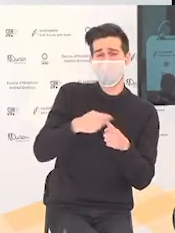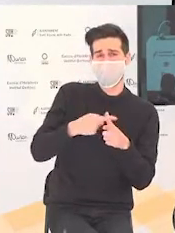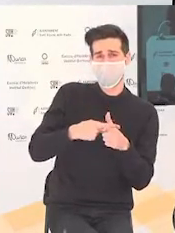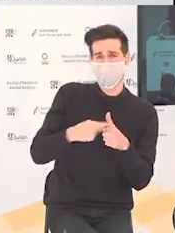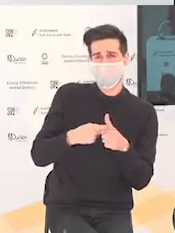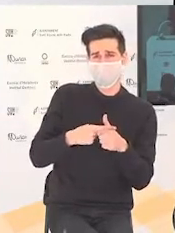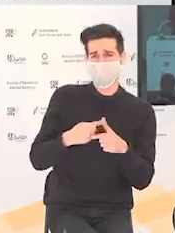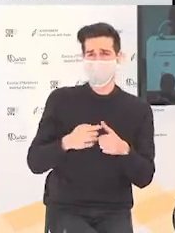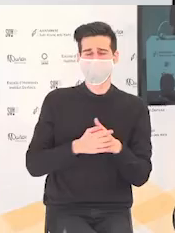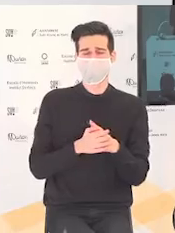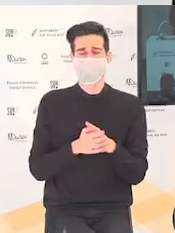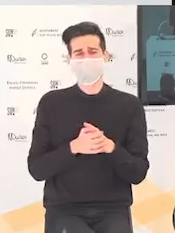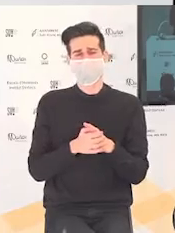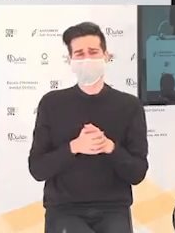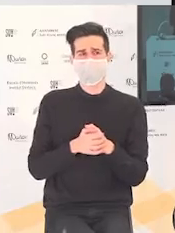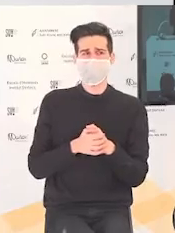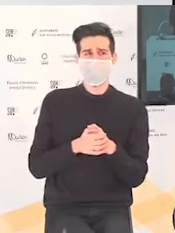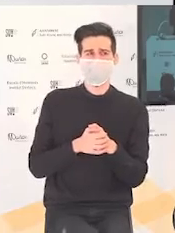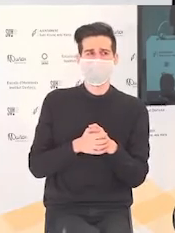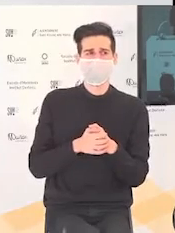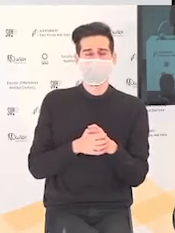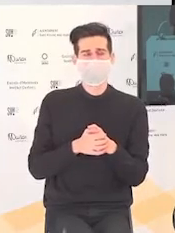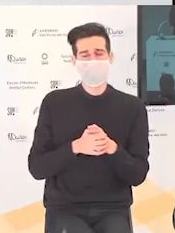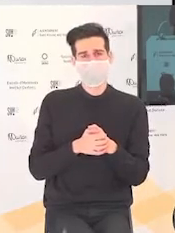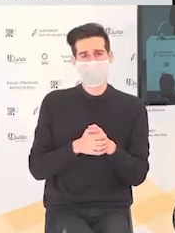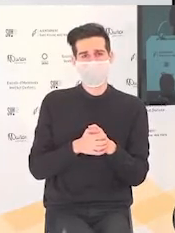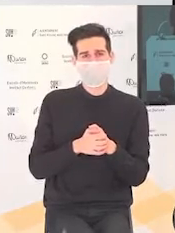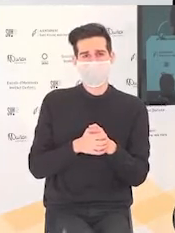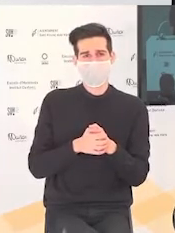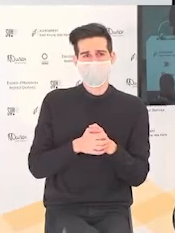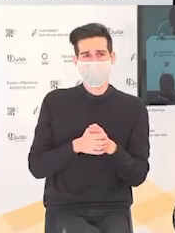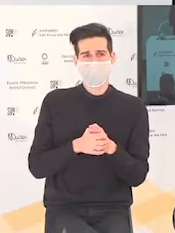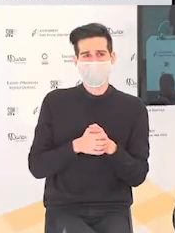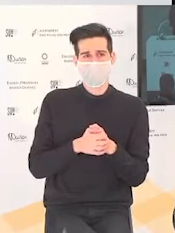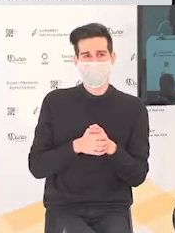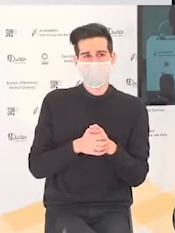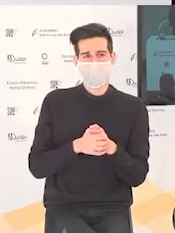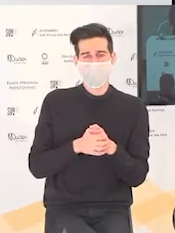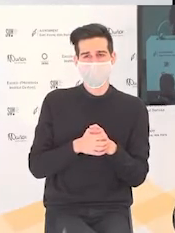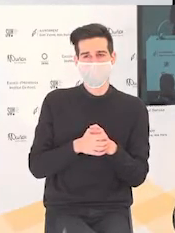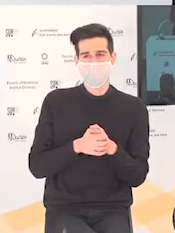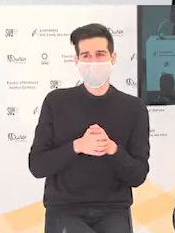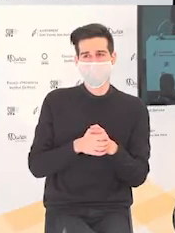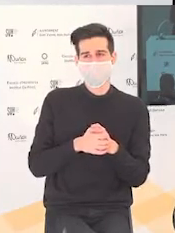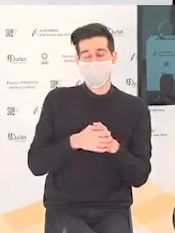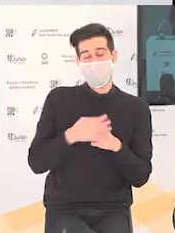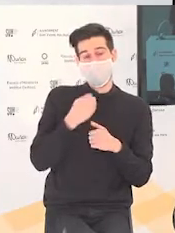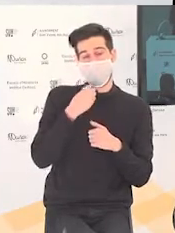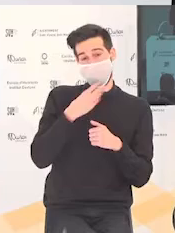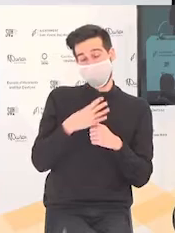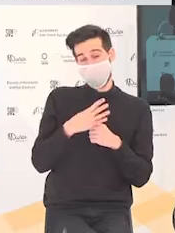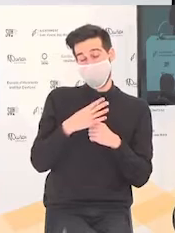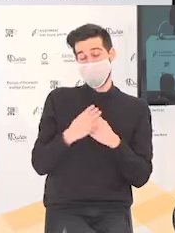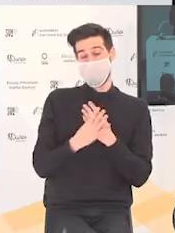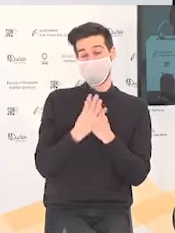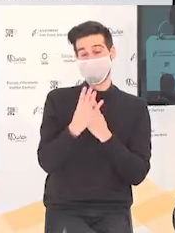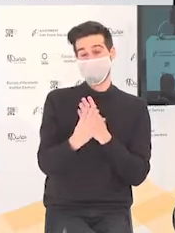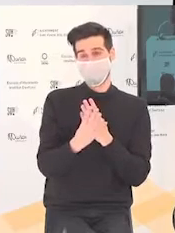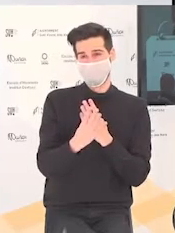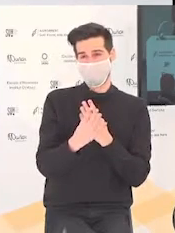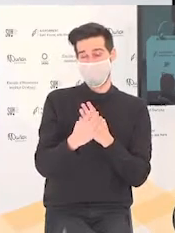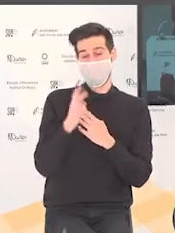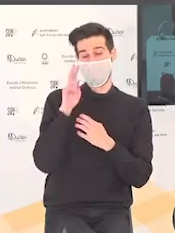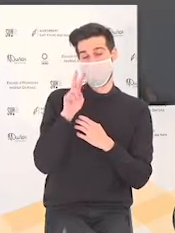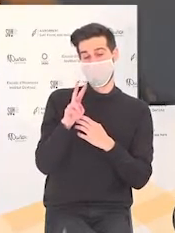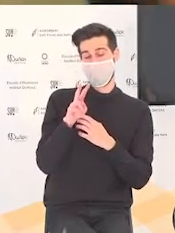it does, well, maybe not you guys, but it does really stink a little bit. Bueno, a lo mejor desde ahí no se aprecia, pero les puedo